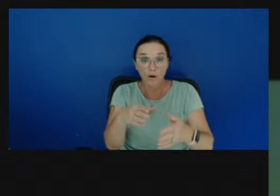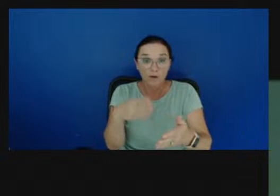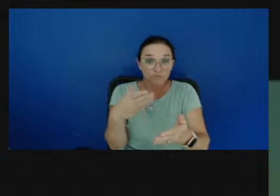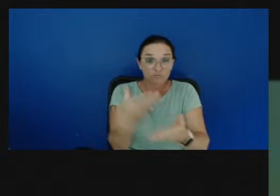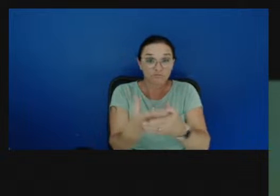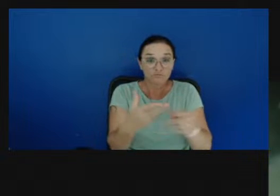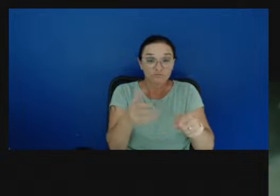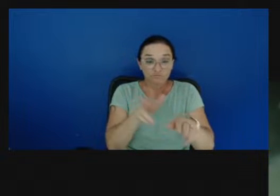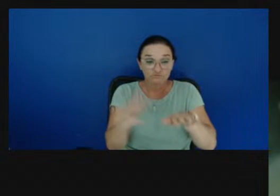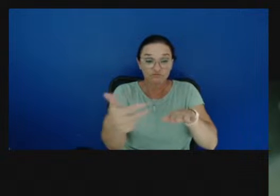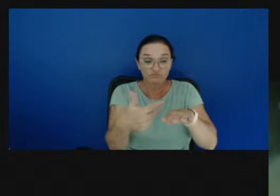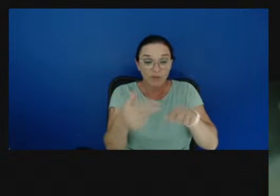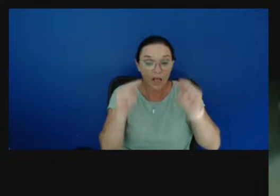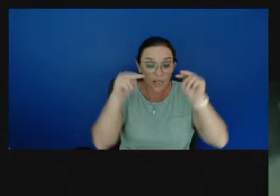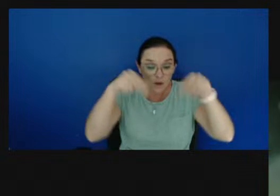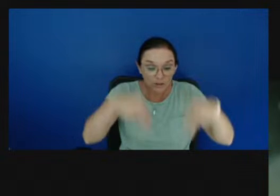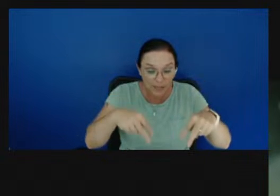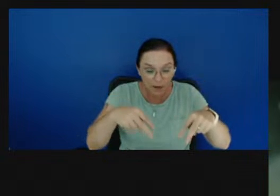turnaround.